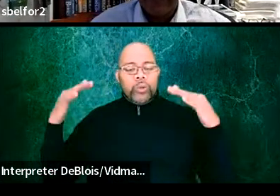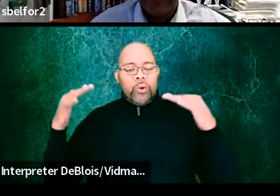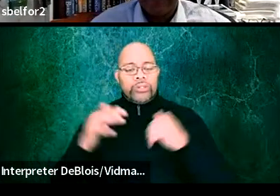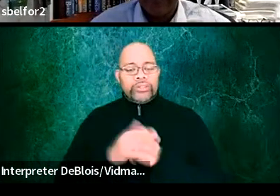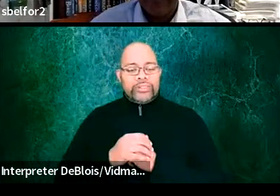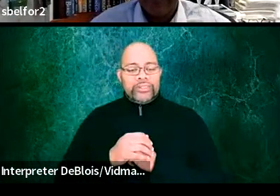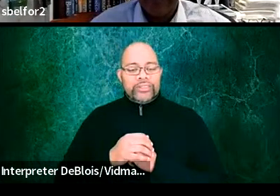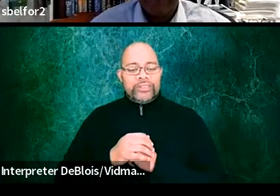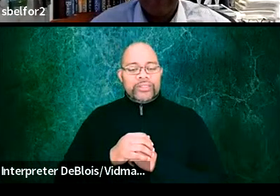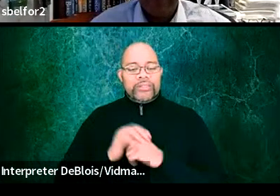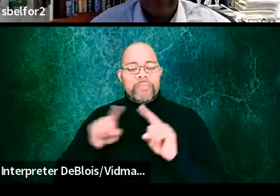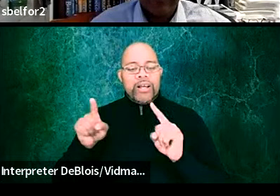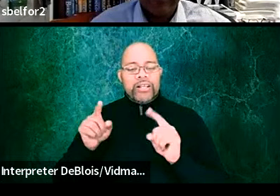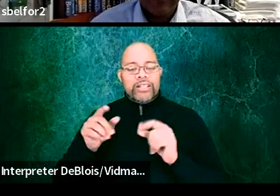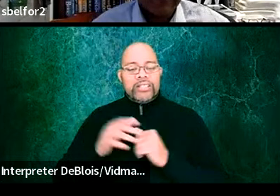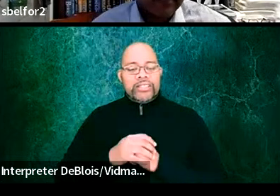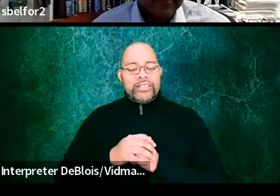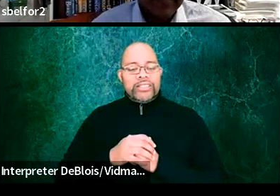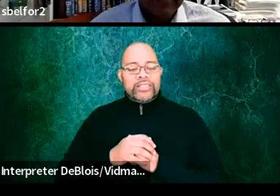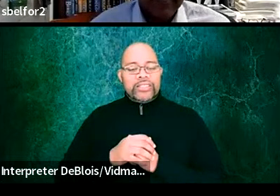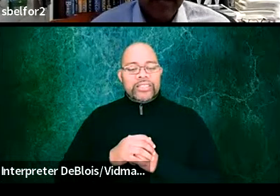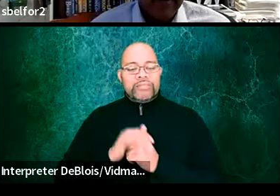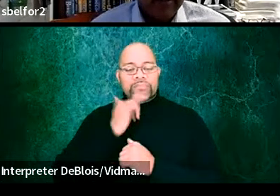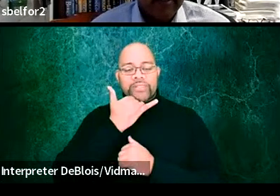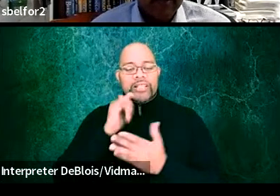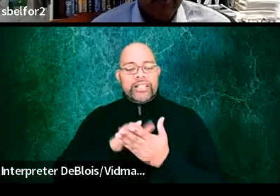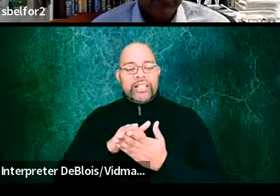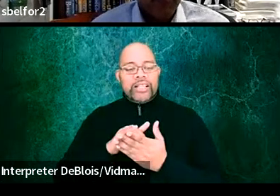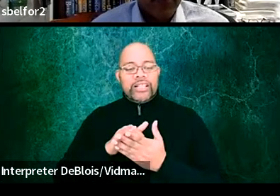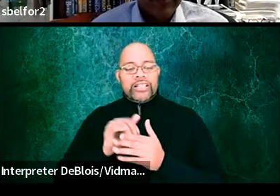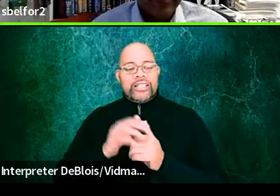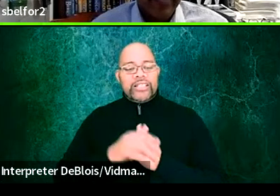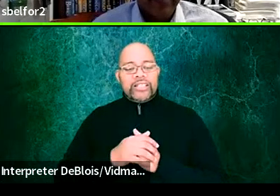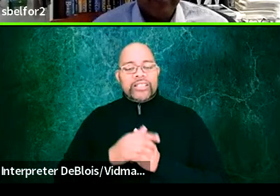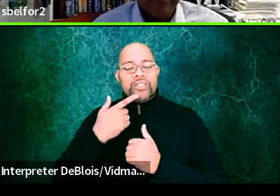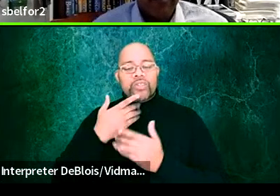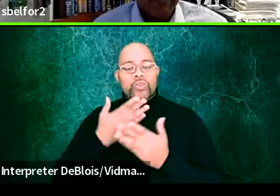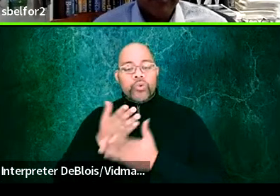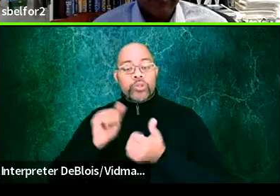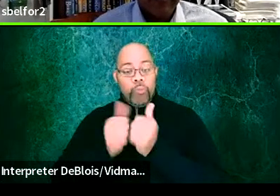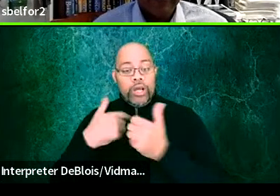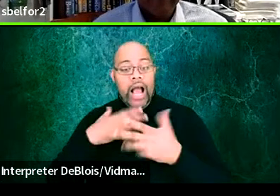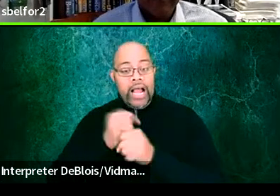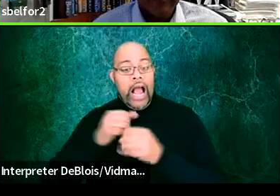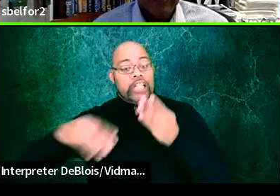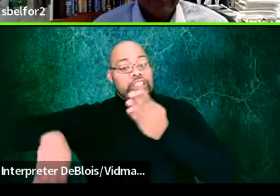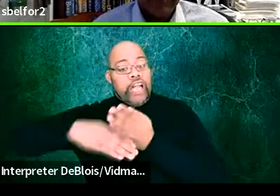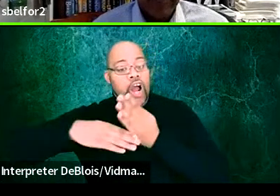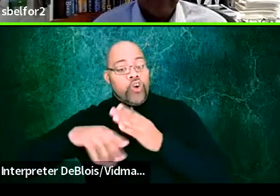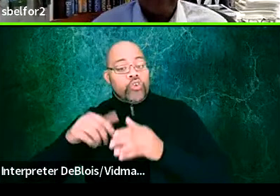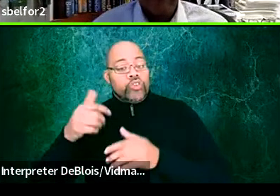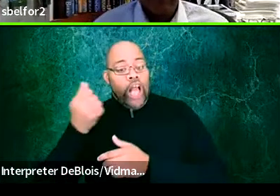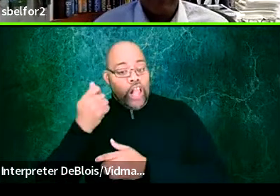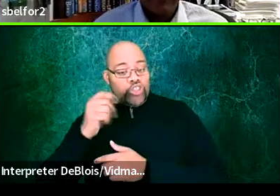but inadvertently, because like I said, I got through sports, I got a soccer scholarship,